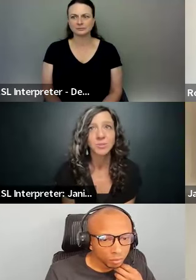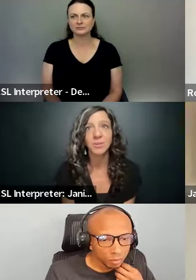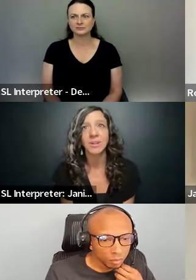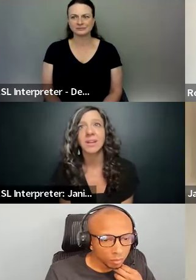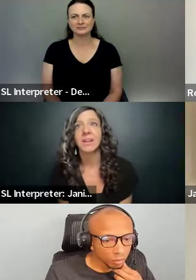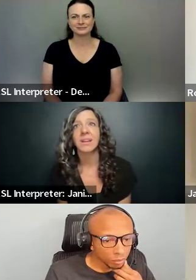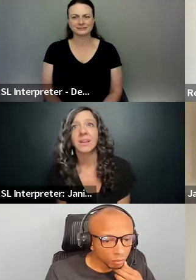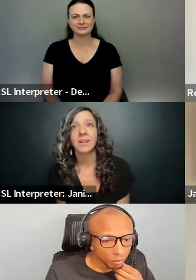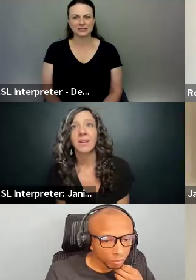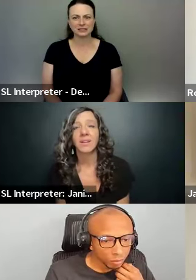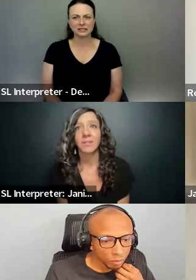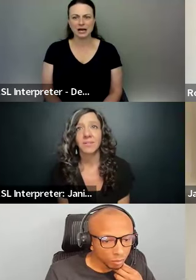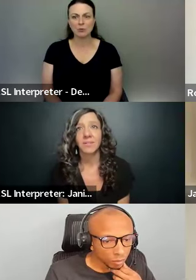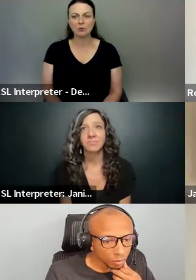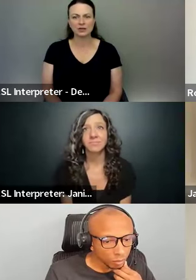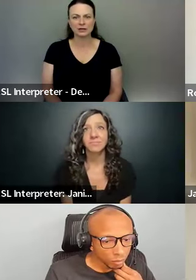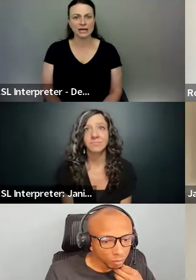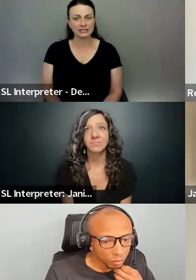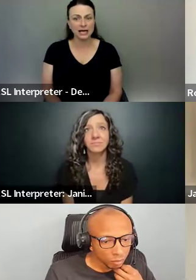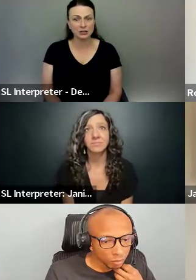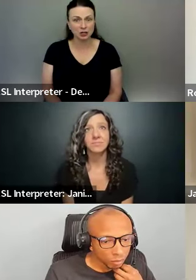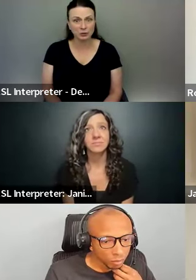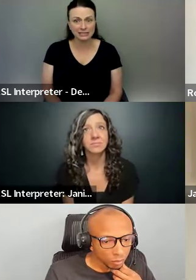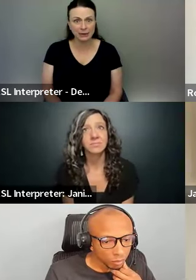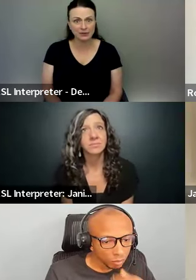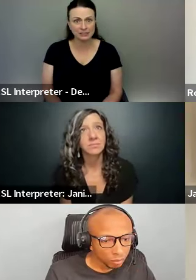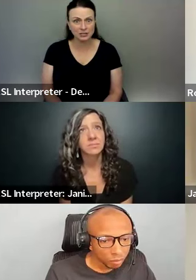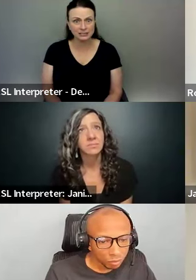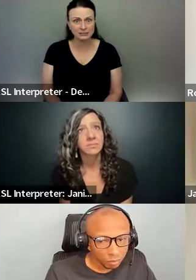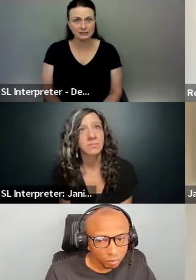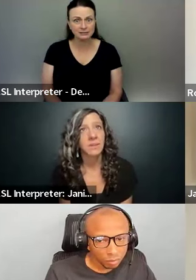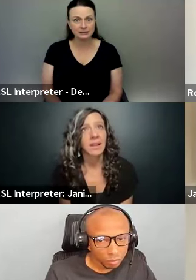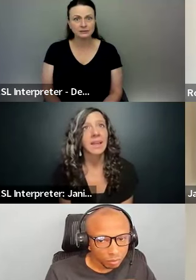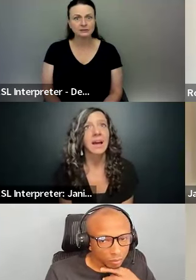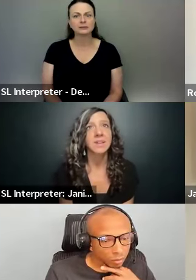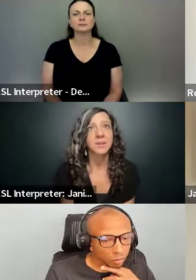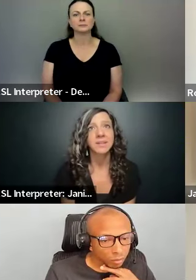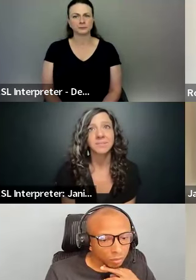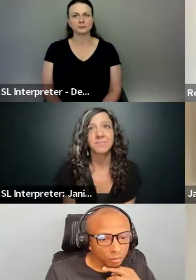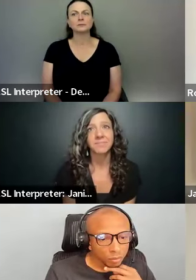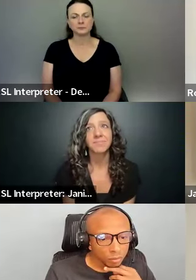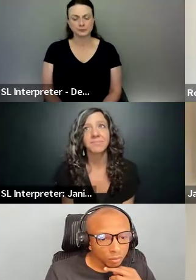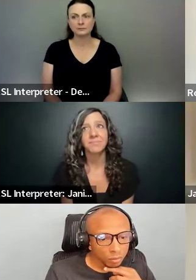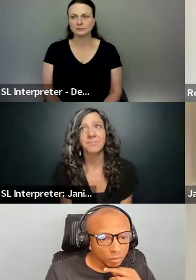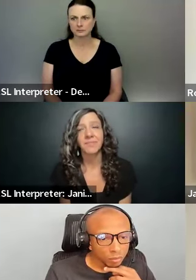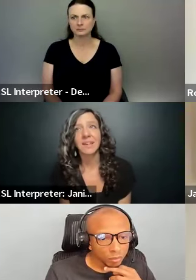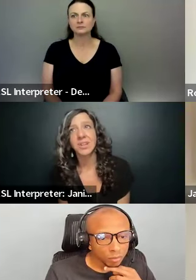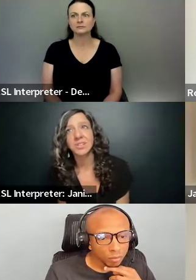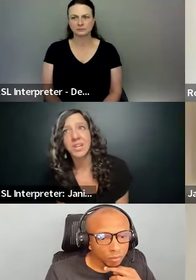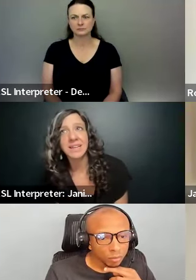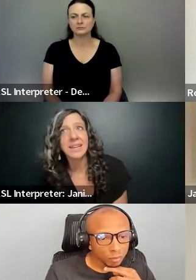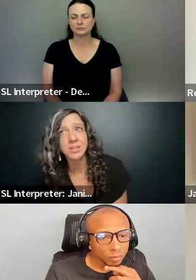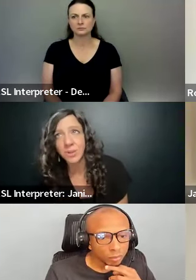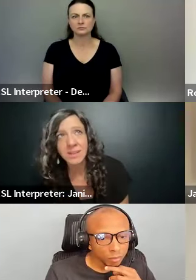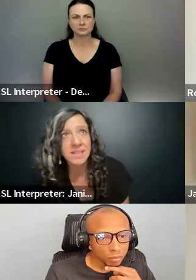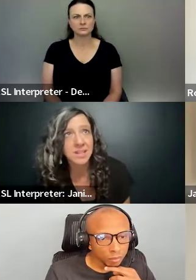help contribute. Yeah, and we'll put that on Slack. Are you on Slack with us, Andres? Yeah, I joined it.